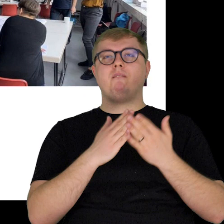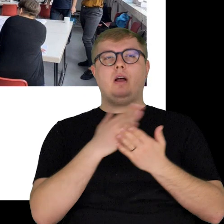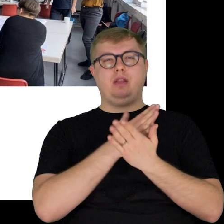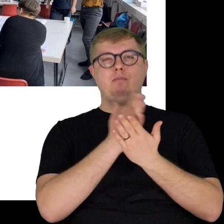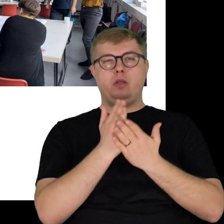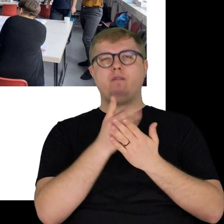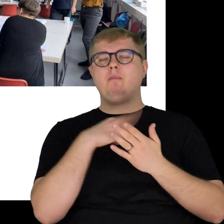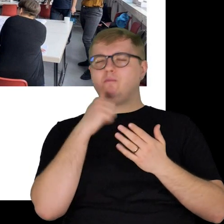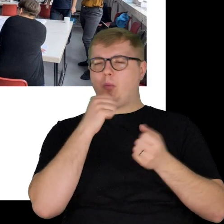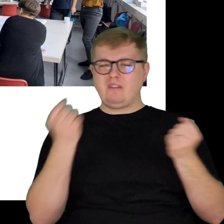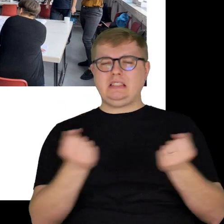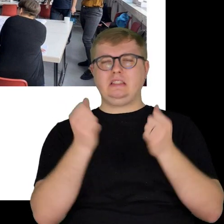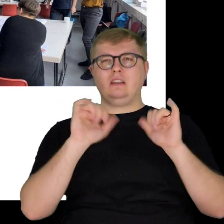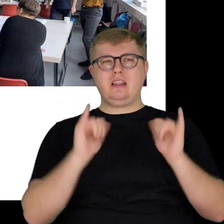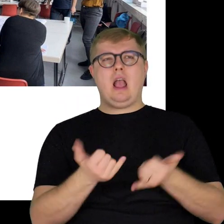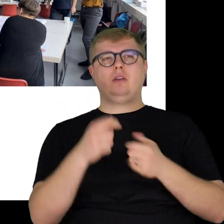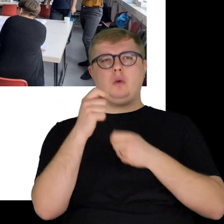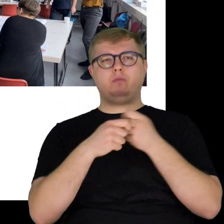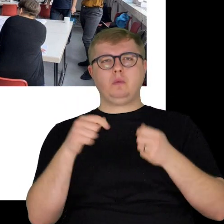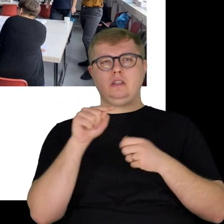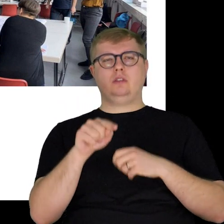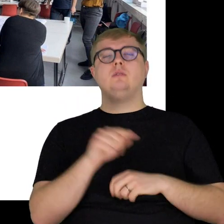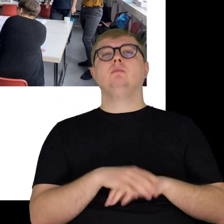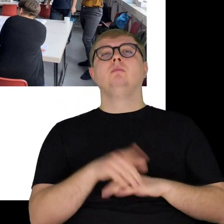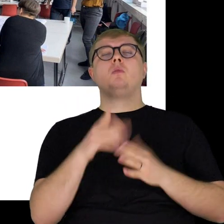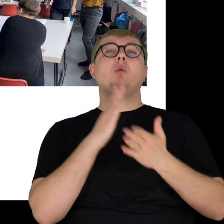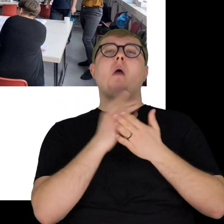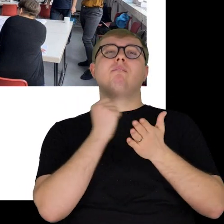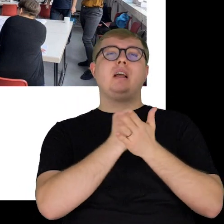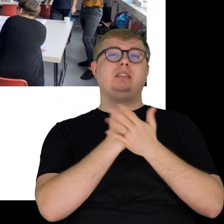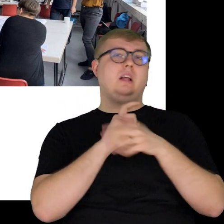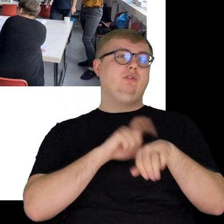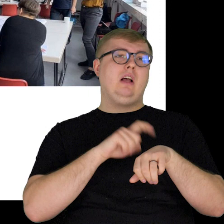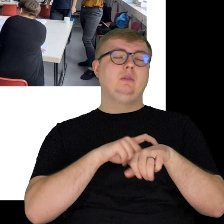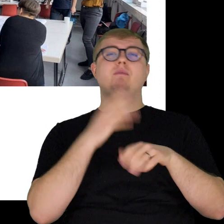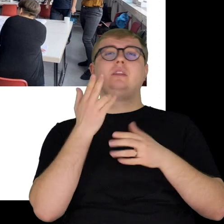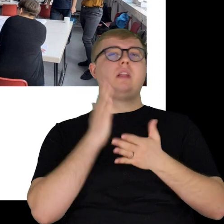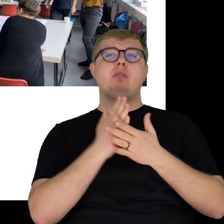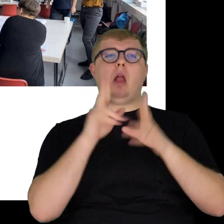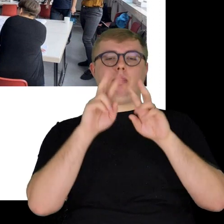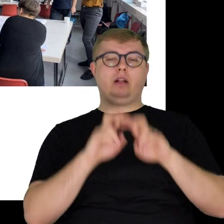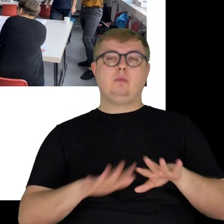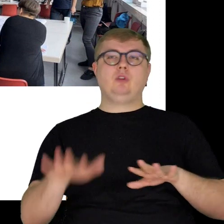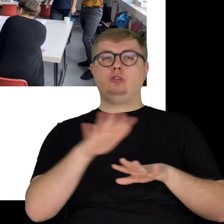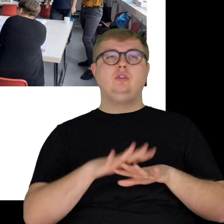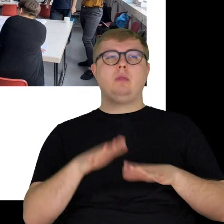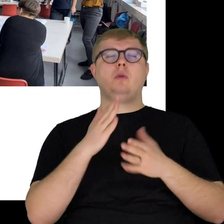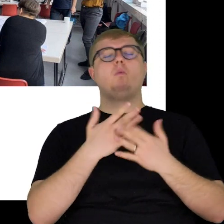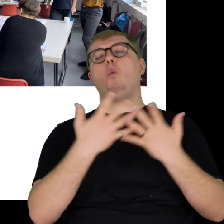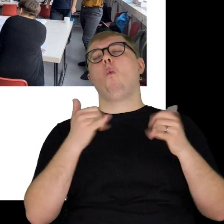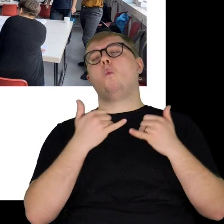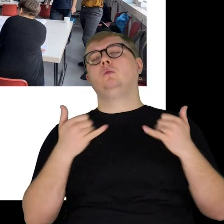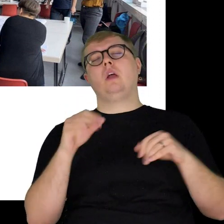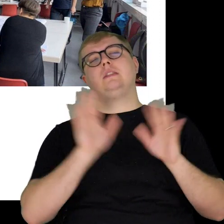while we're still doing it, this issue of time. So not only trying to think space on a multiple way, but also time on a multiple